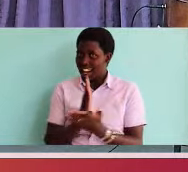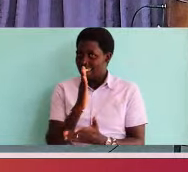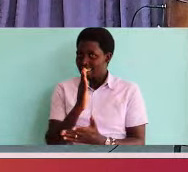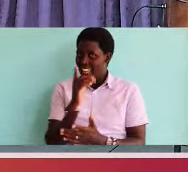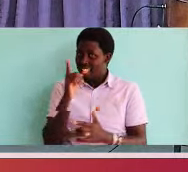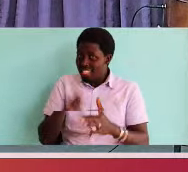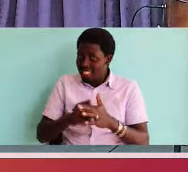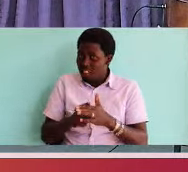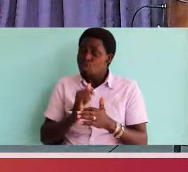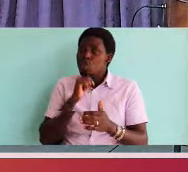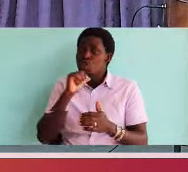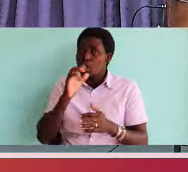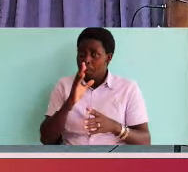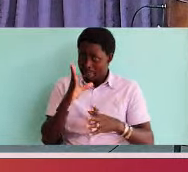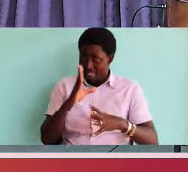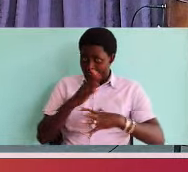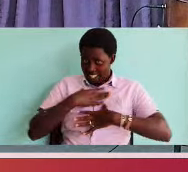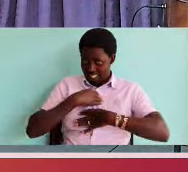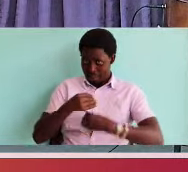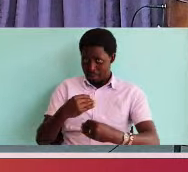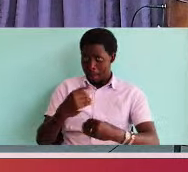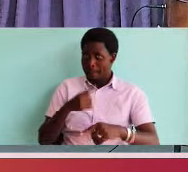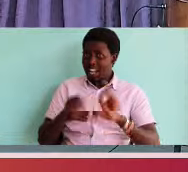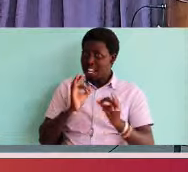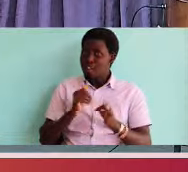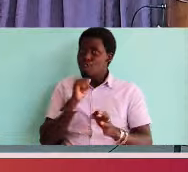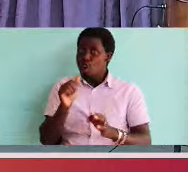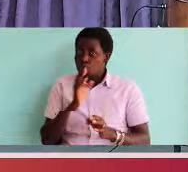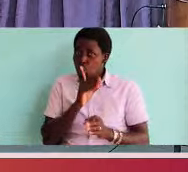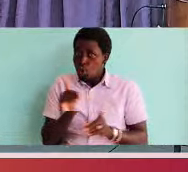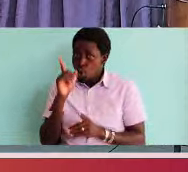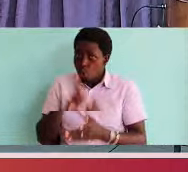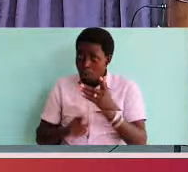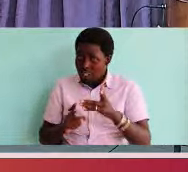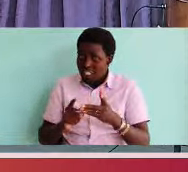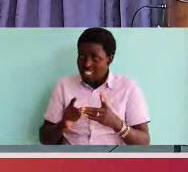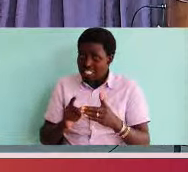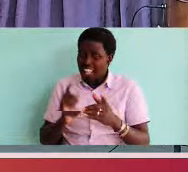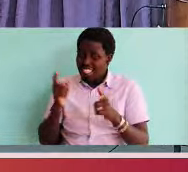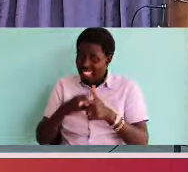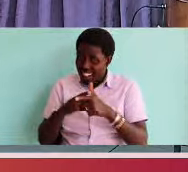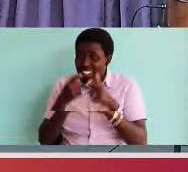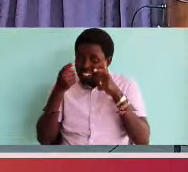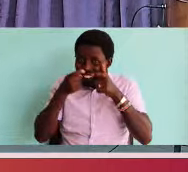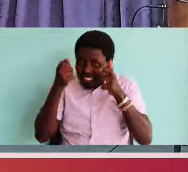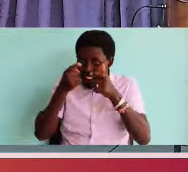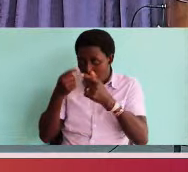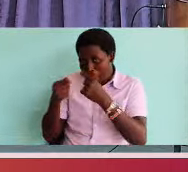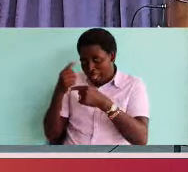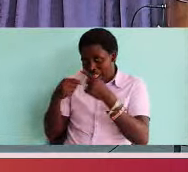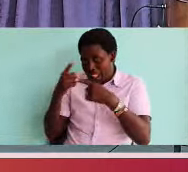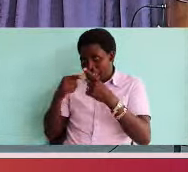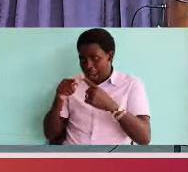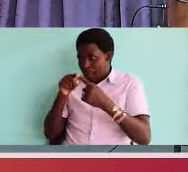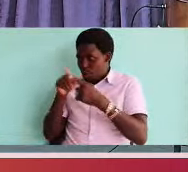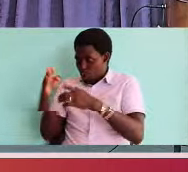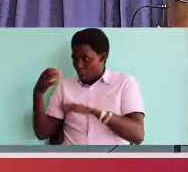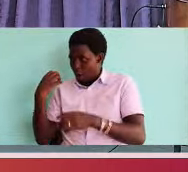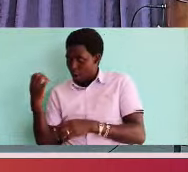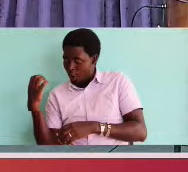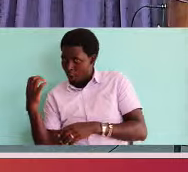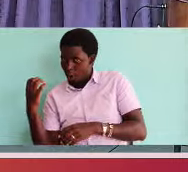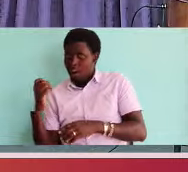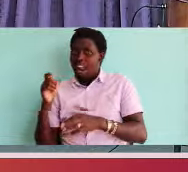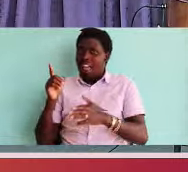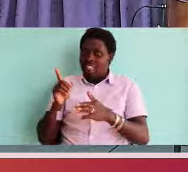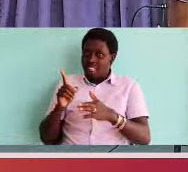you not be accepted? But if you do not do what is right, sin is crouching at your door. It